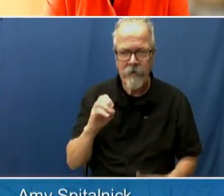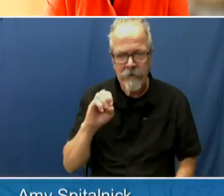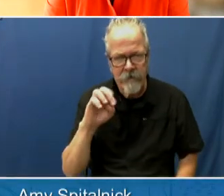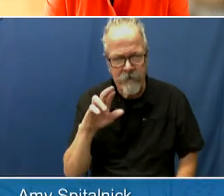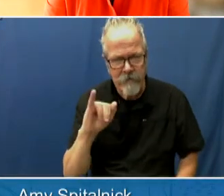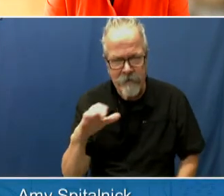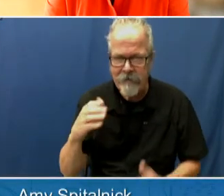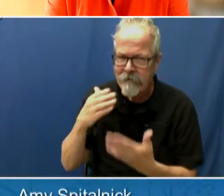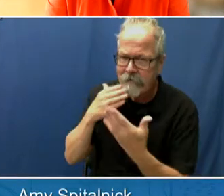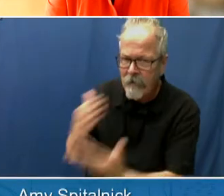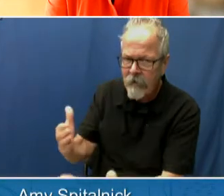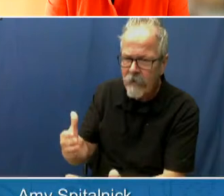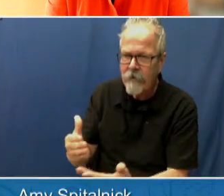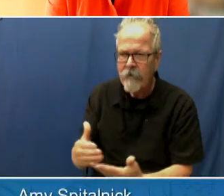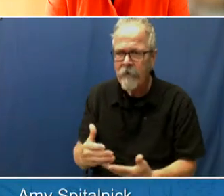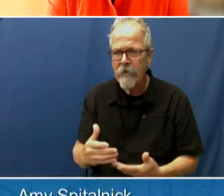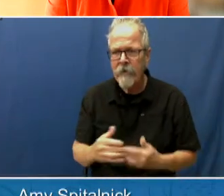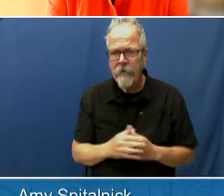Can you all hear me?